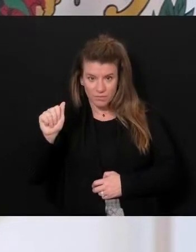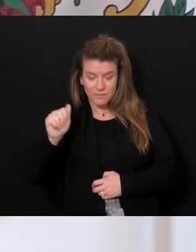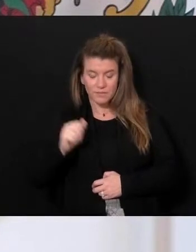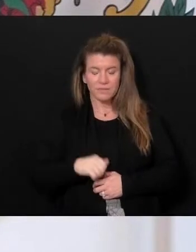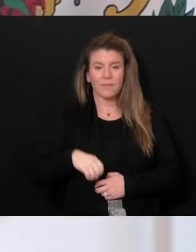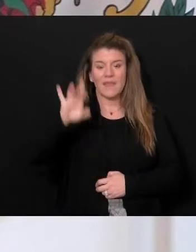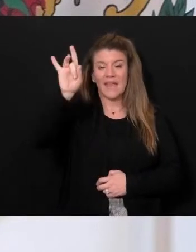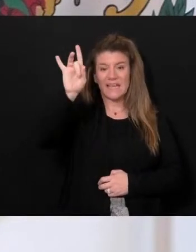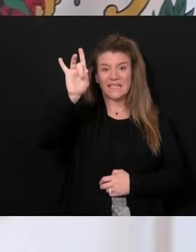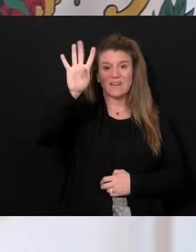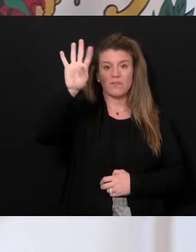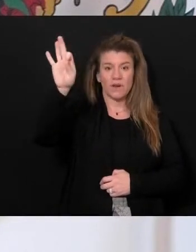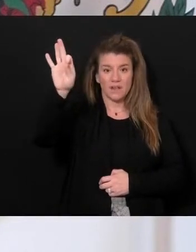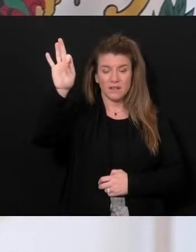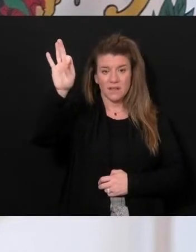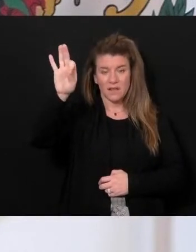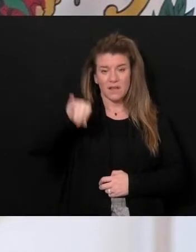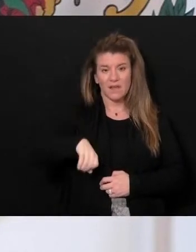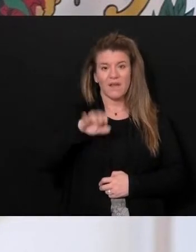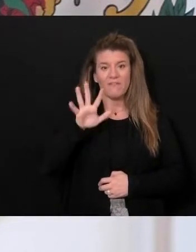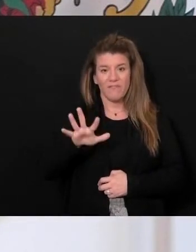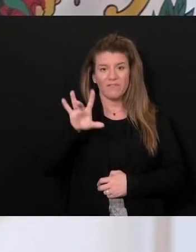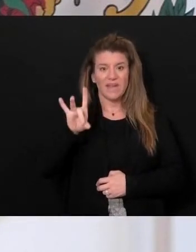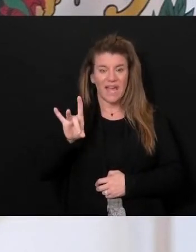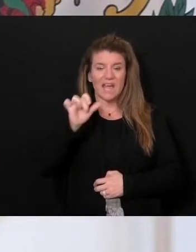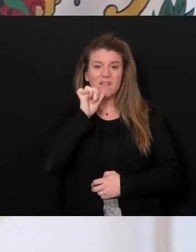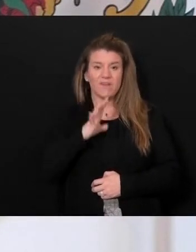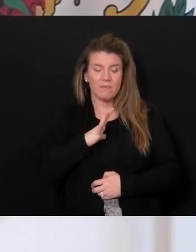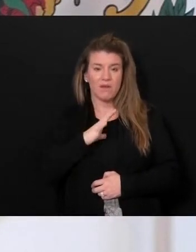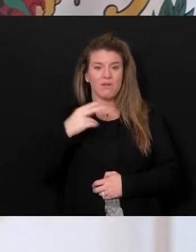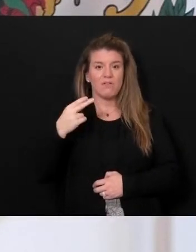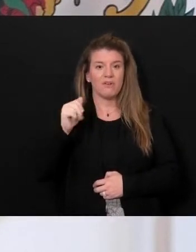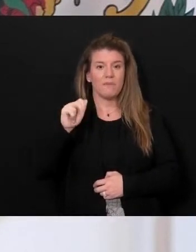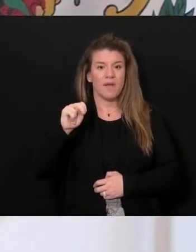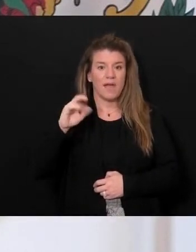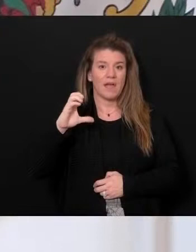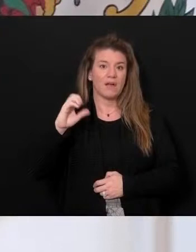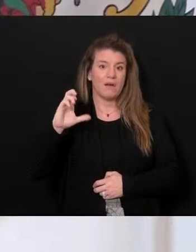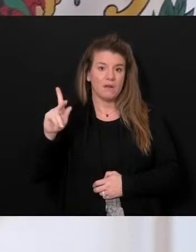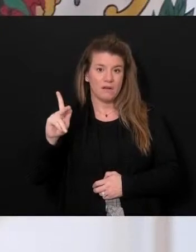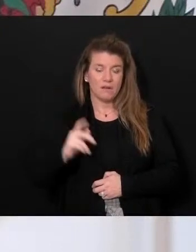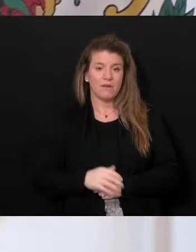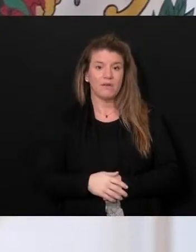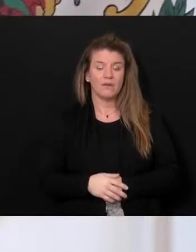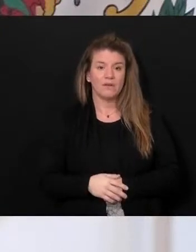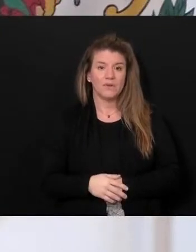Our 1,849th death is a 58-year-old female from Hancock County.